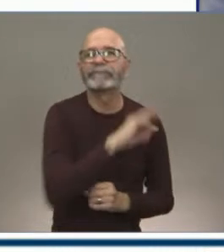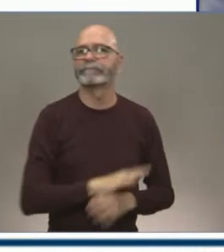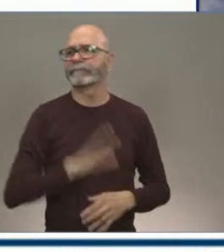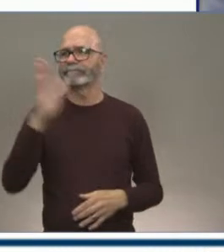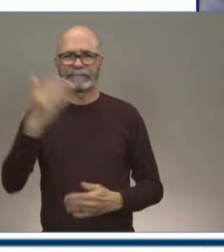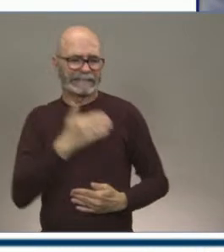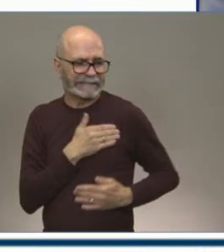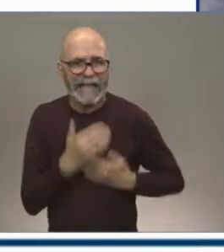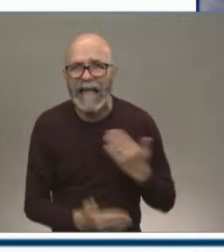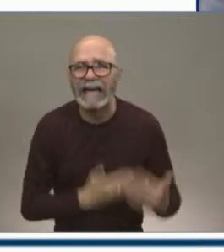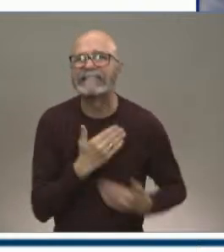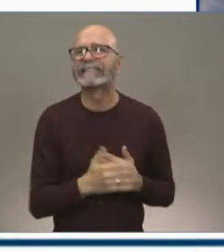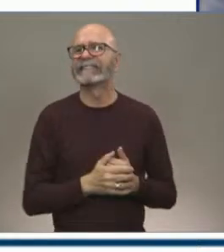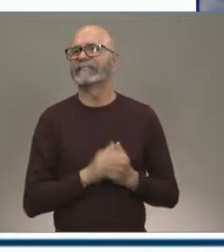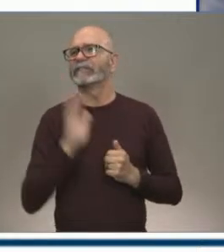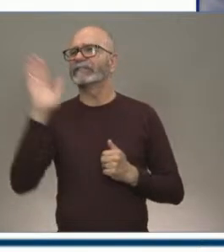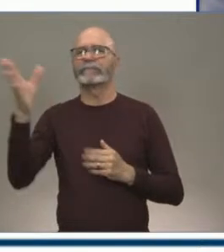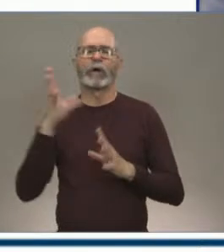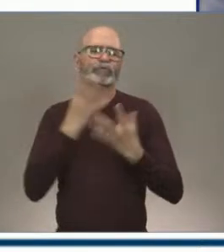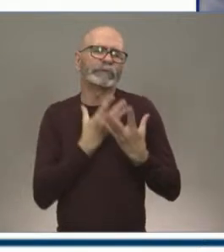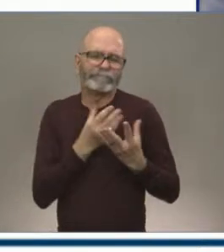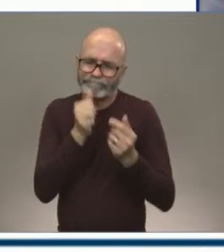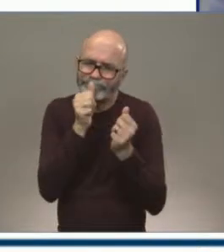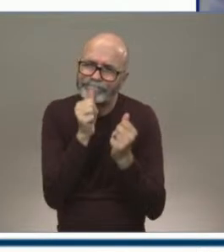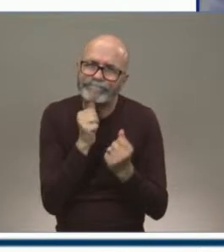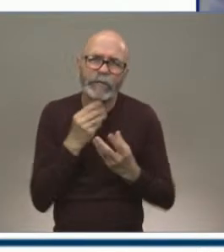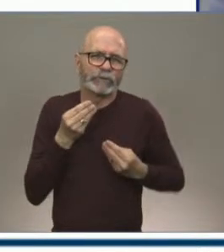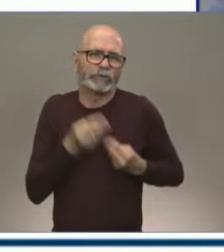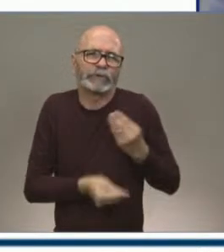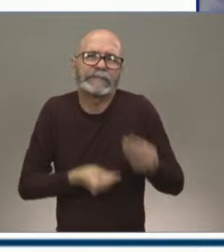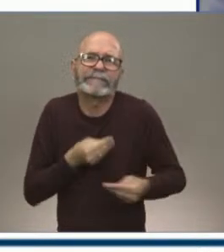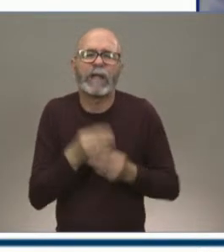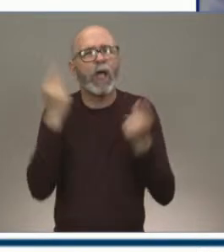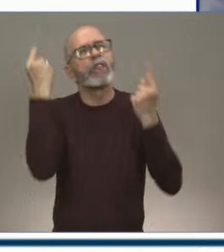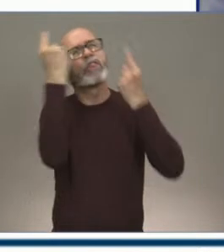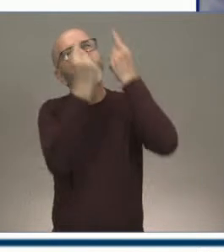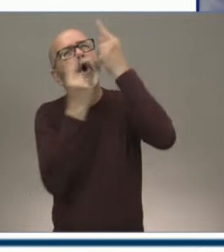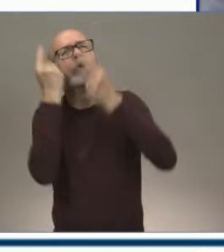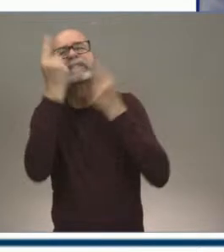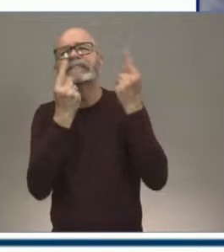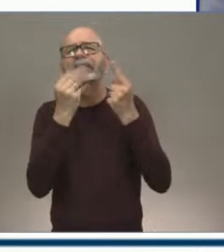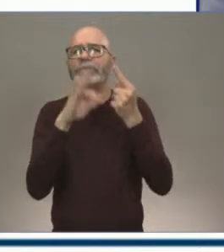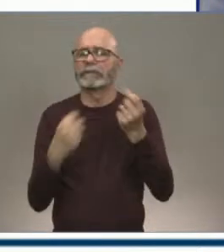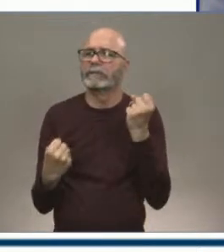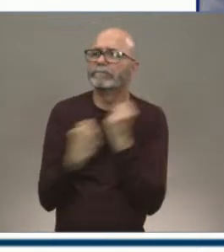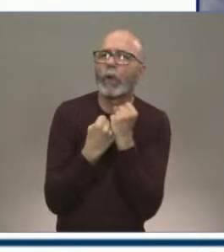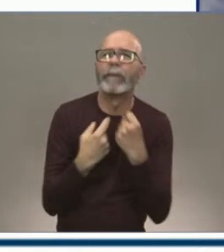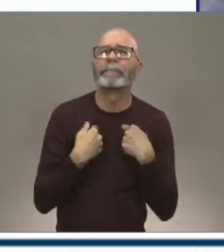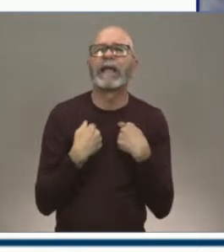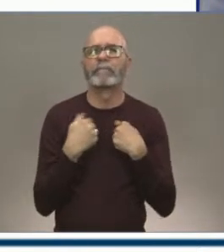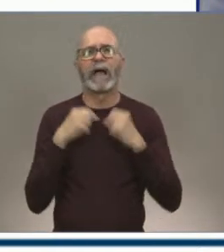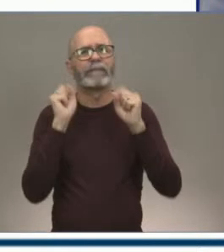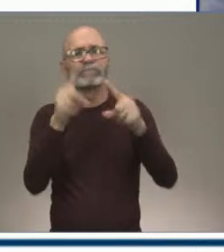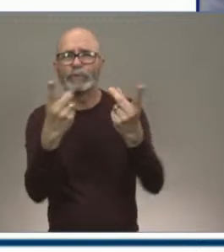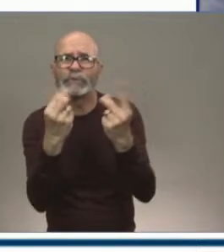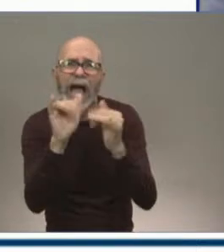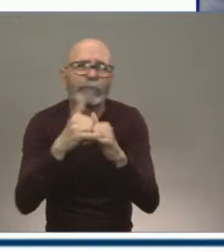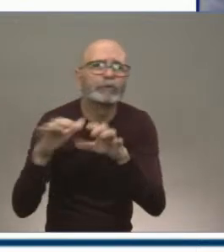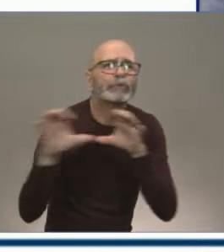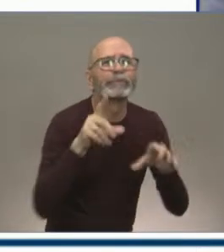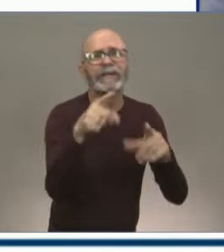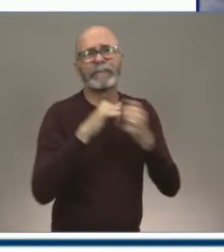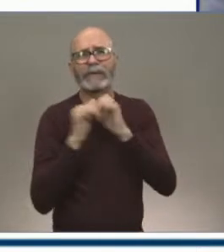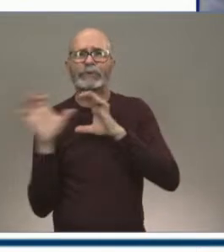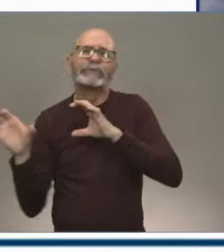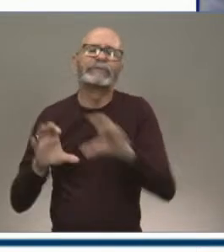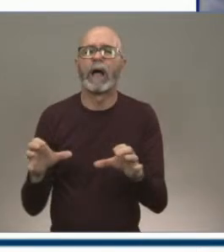towards me and your thoughtfulness of supporting me and asking me how I'm doing. At the